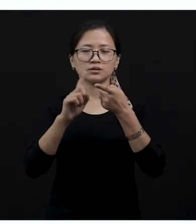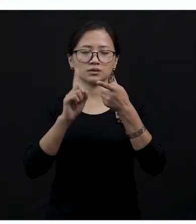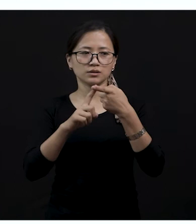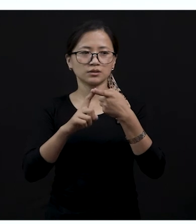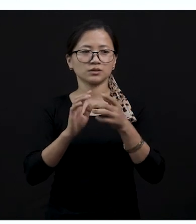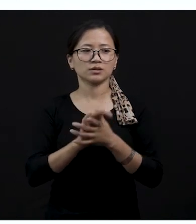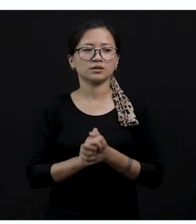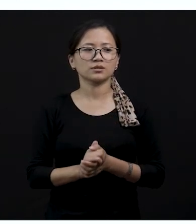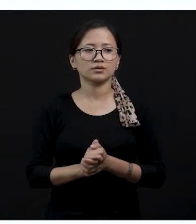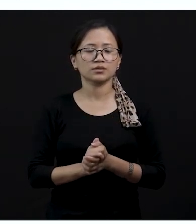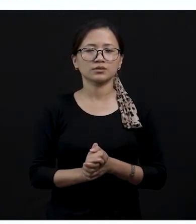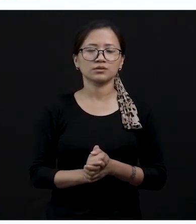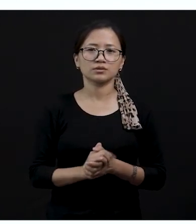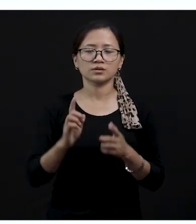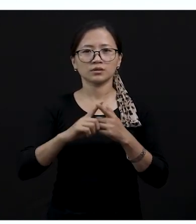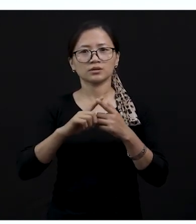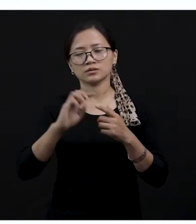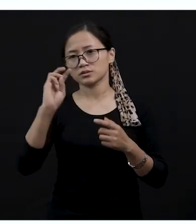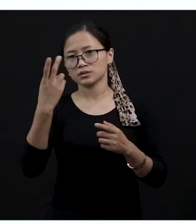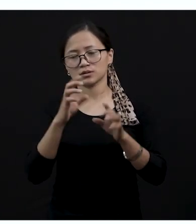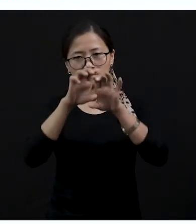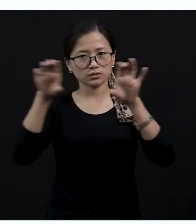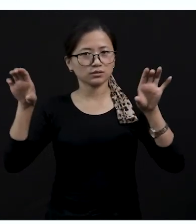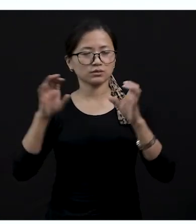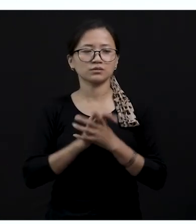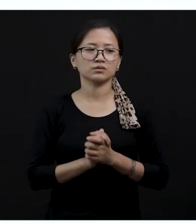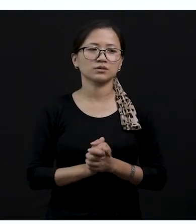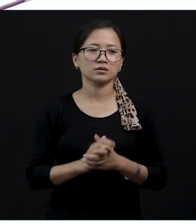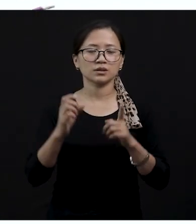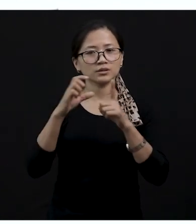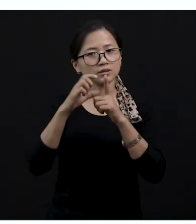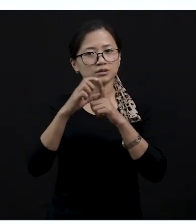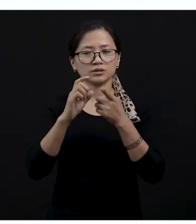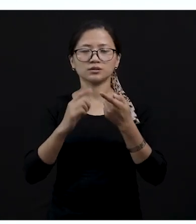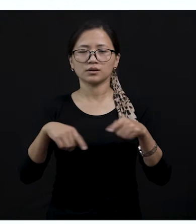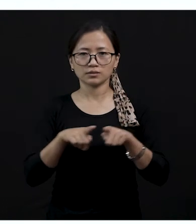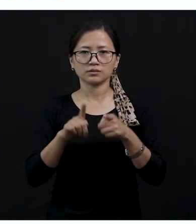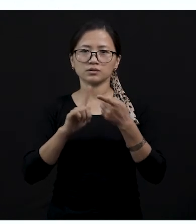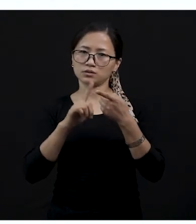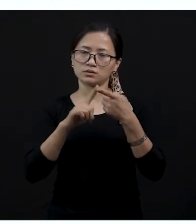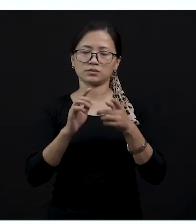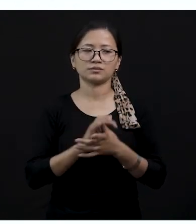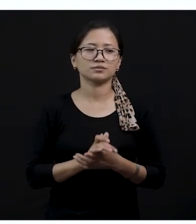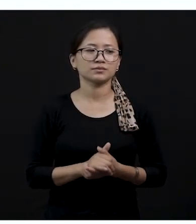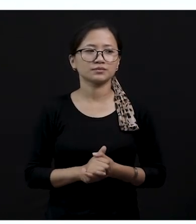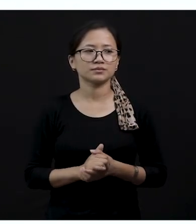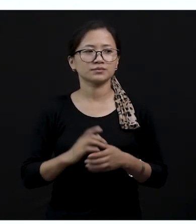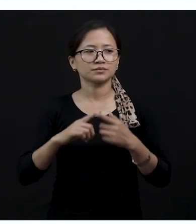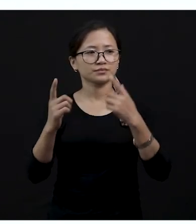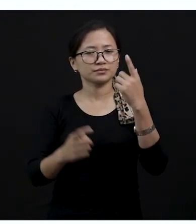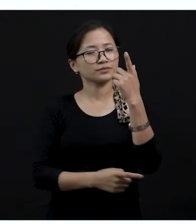E, okay? So the rhyme scheme in the second stanza will be D, and E, okay? So that is it. In the